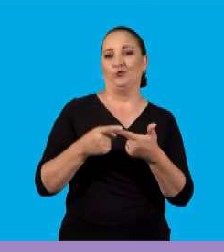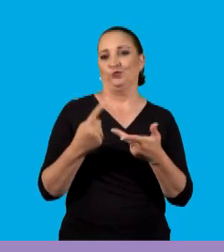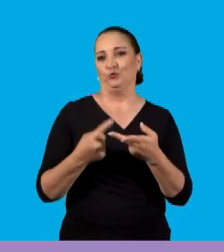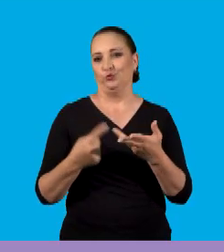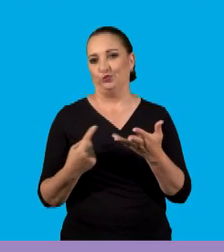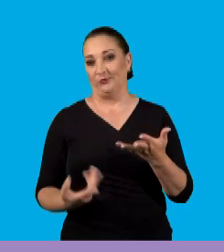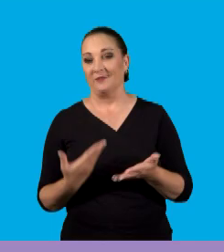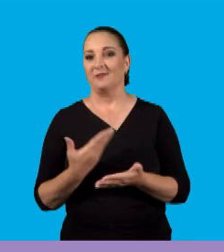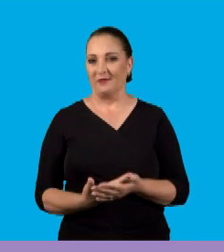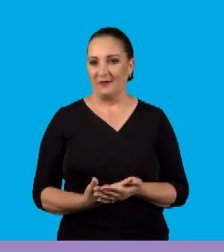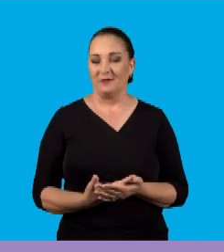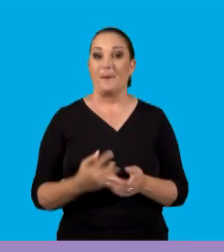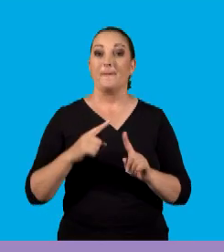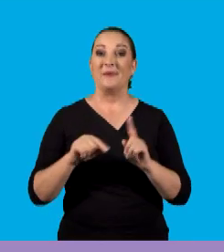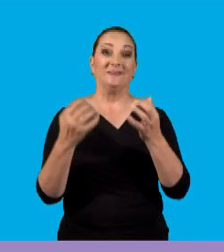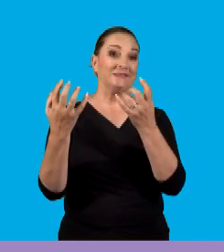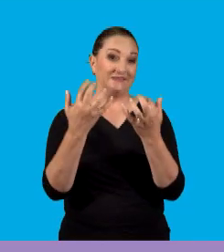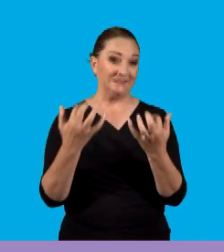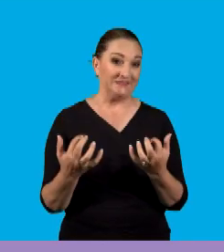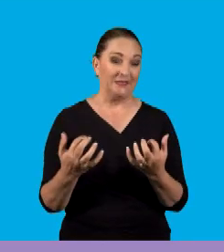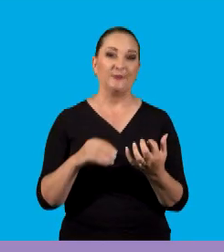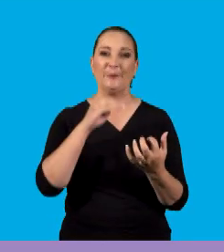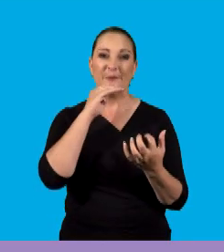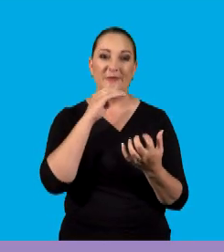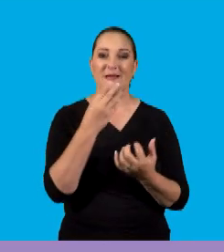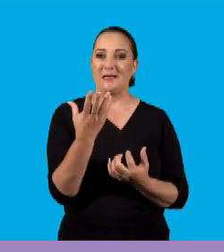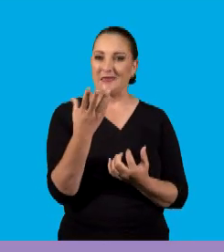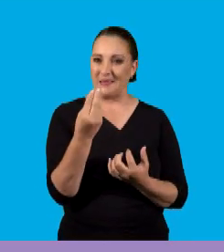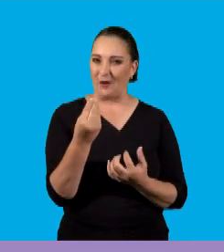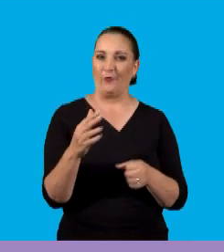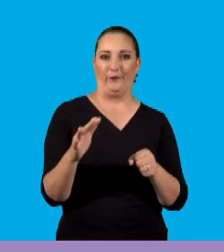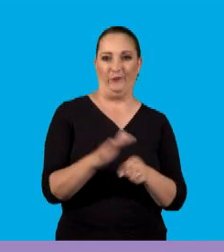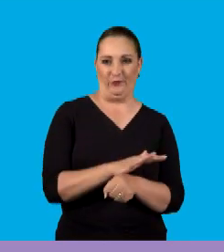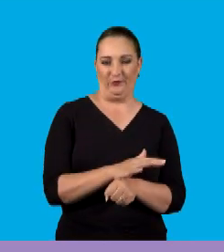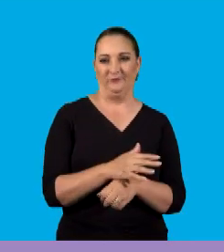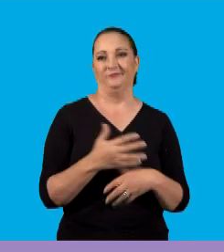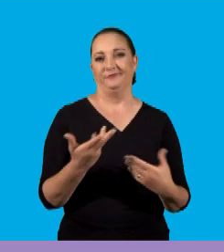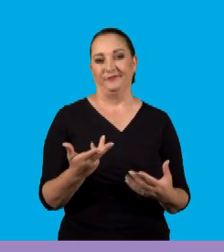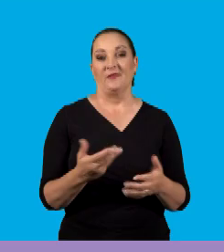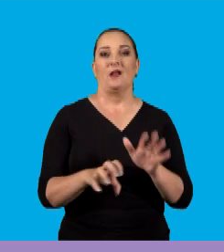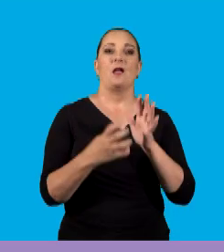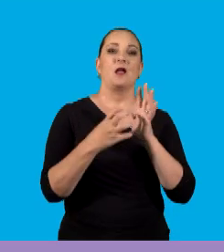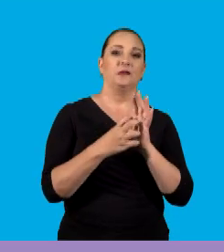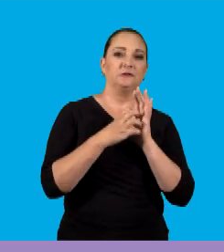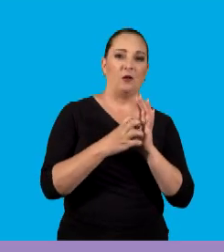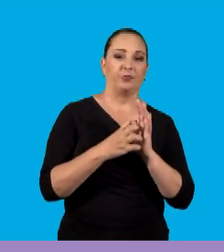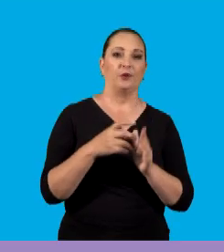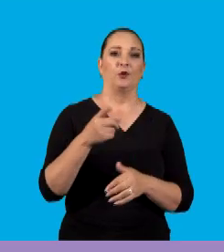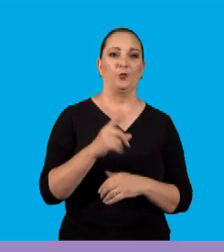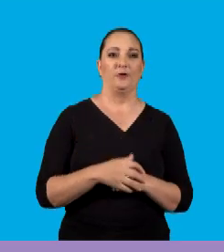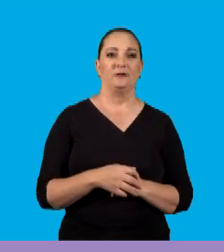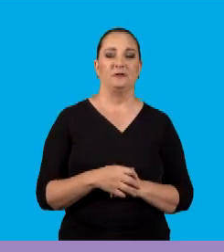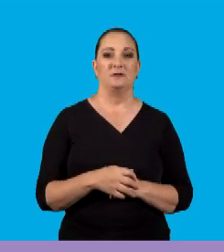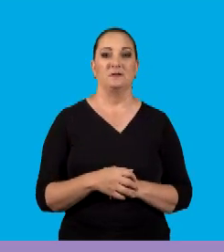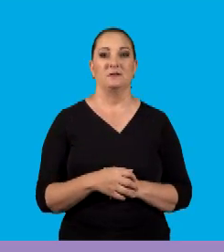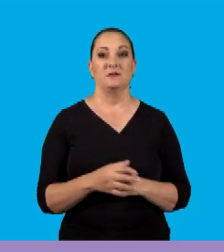that can be counted. This data only consists of whole numbers. For example, the